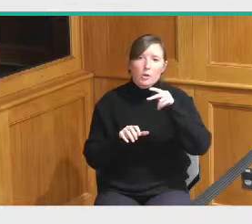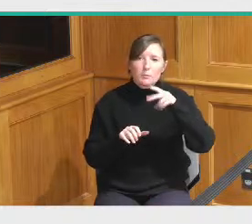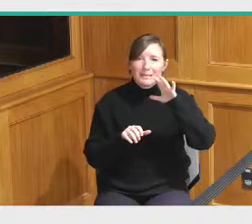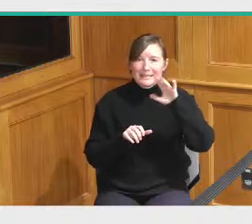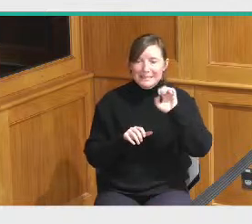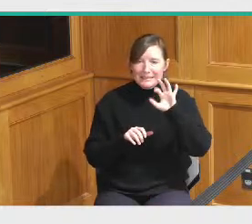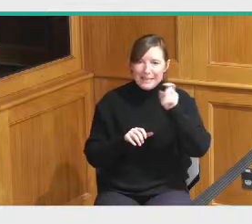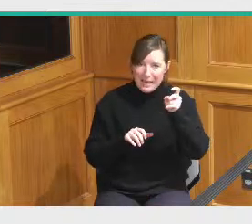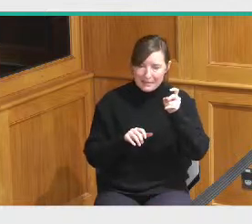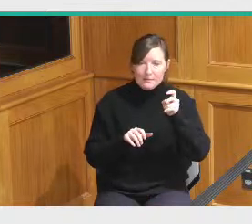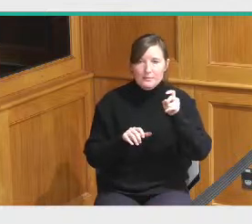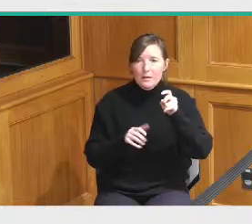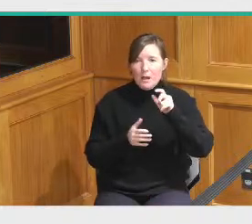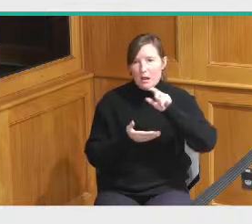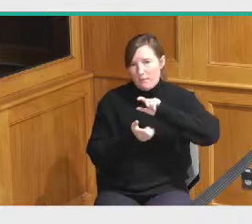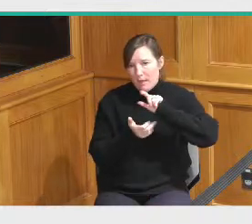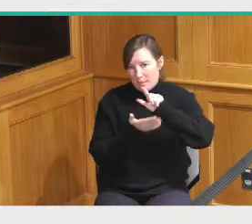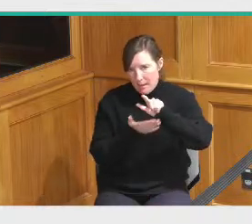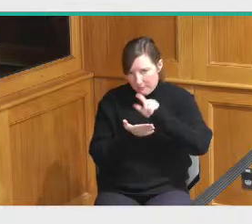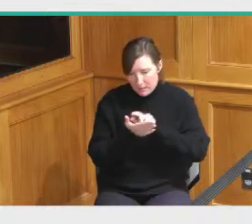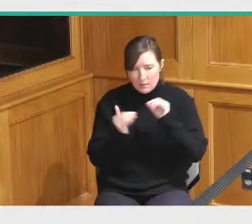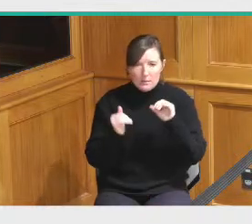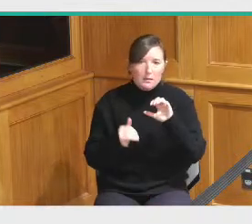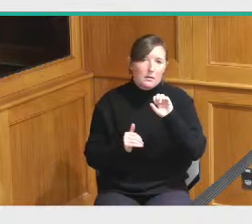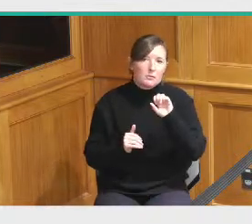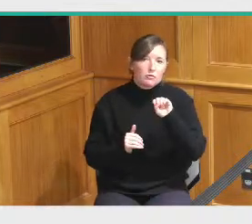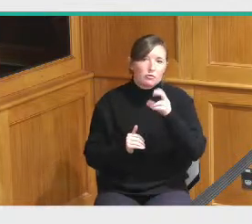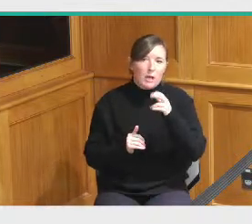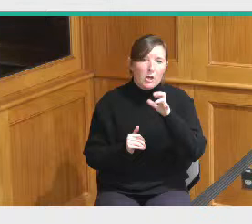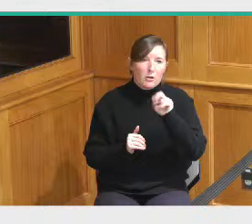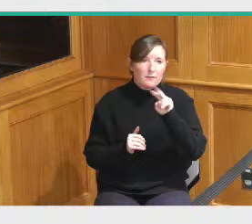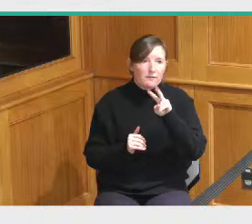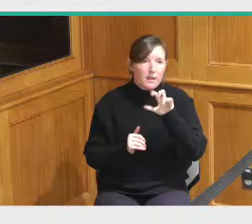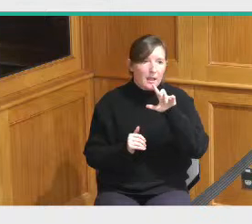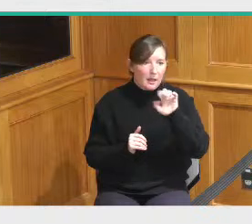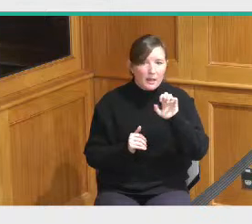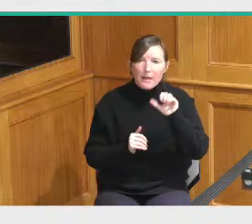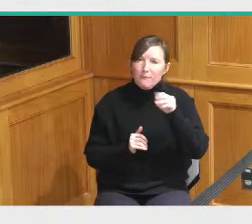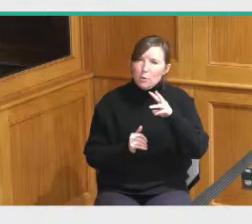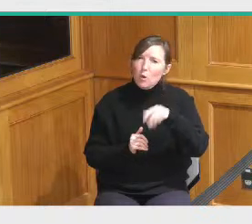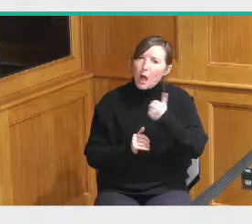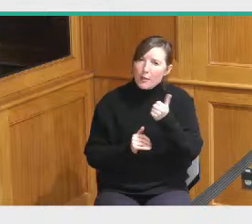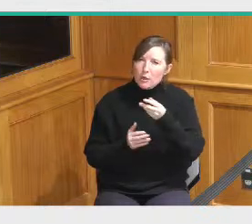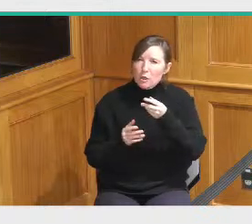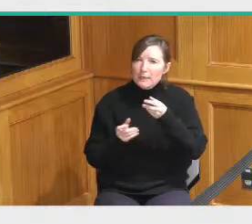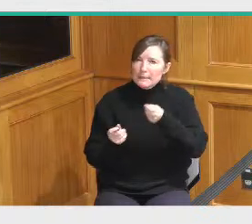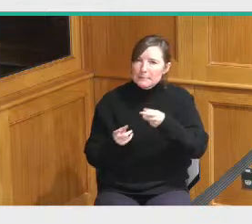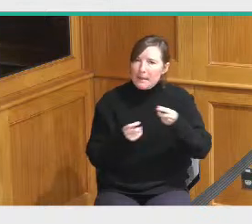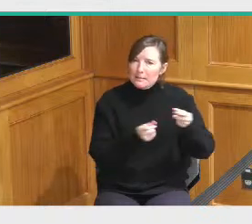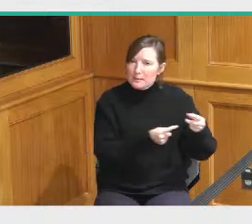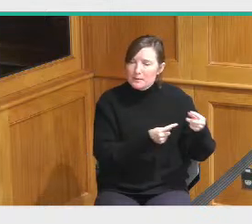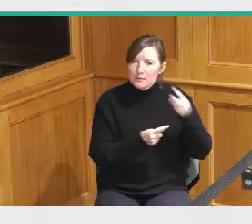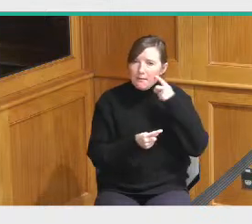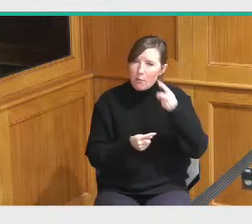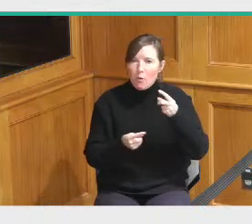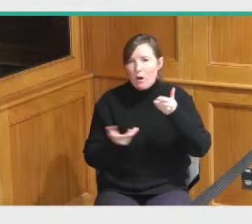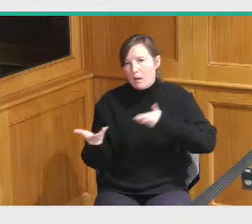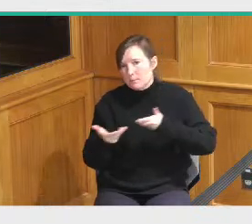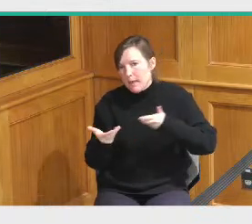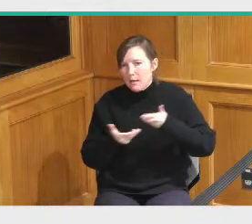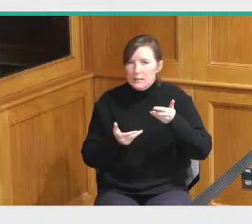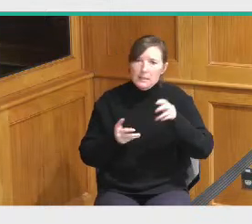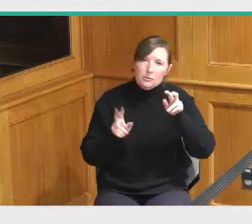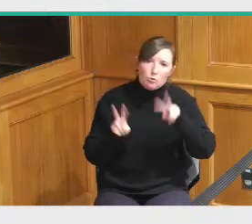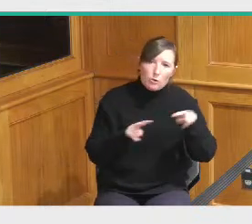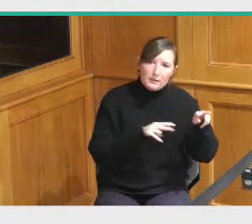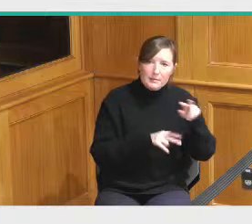Duke Energy Center, the Sharonville Convention Center, the Millennium debt, and miscellaneous other expenses relating to hospitality and tourism. We